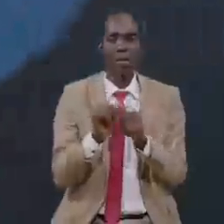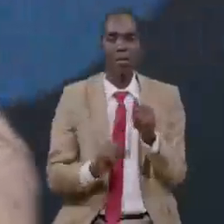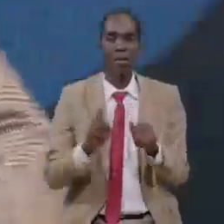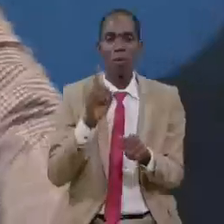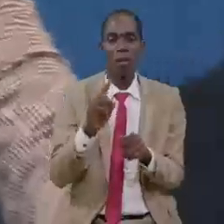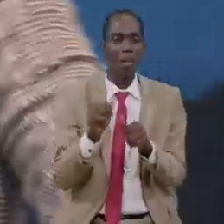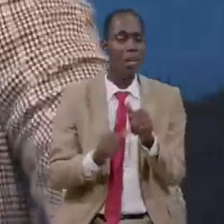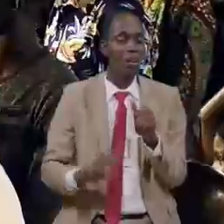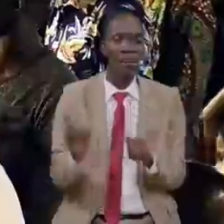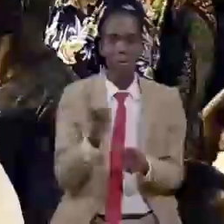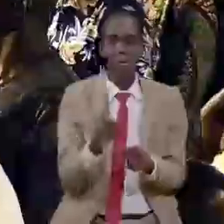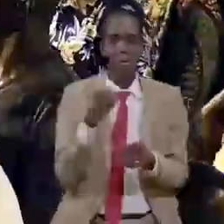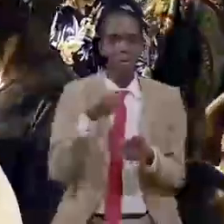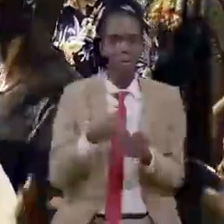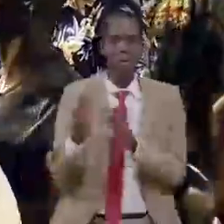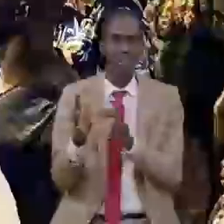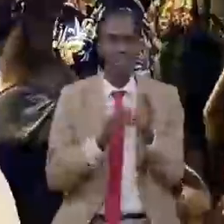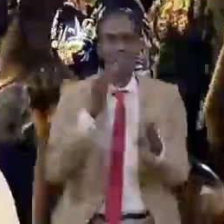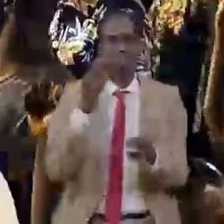in Jesus' name.